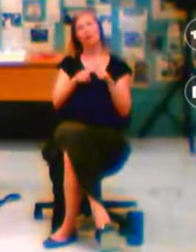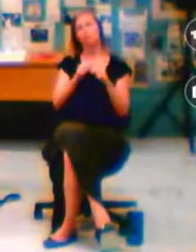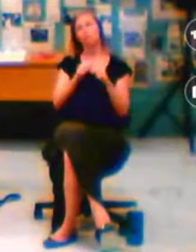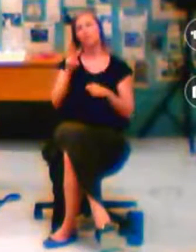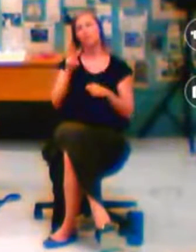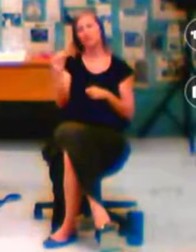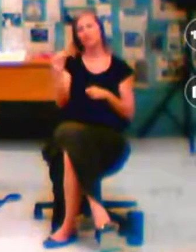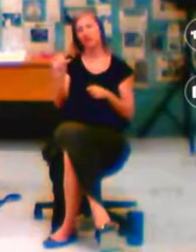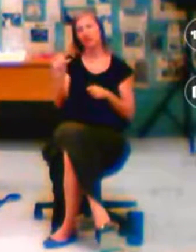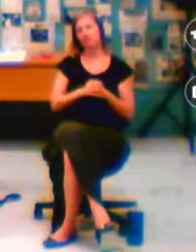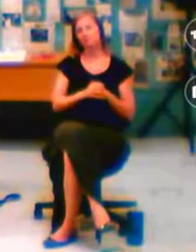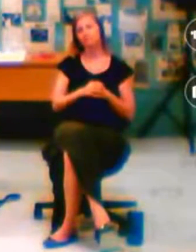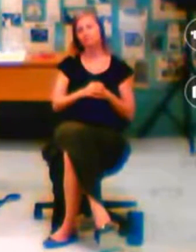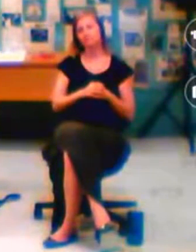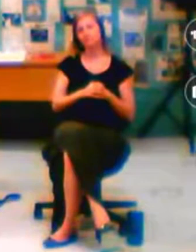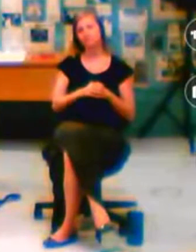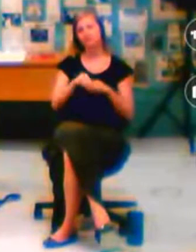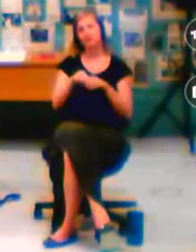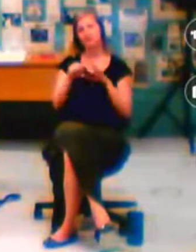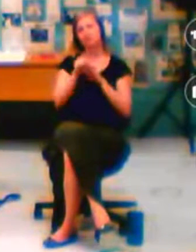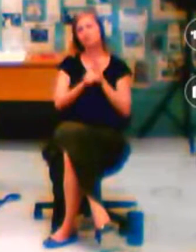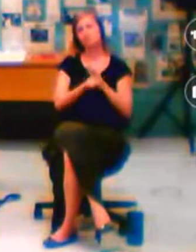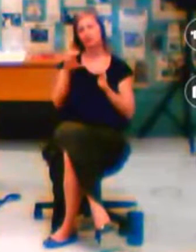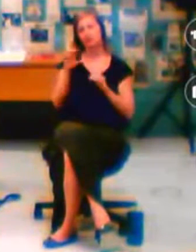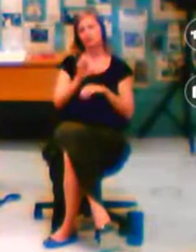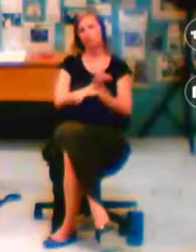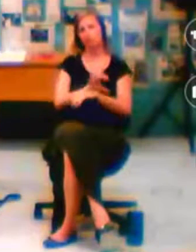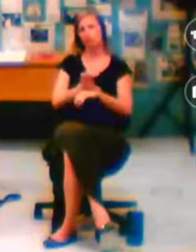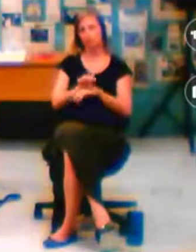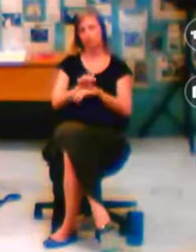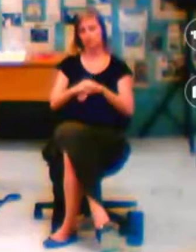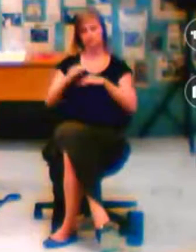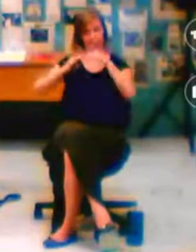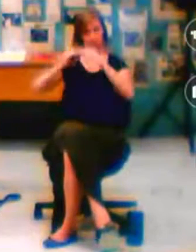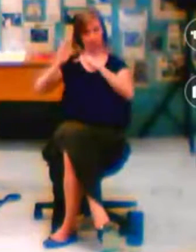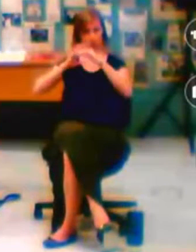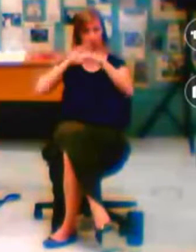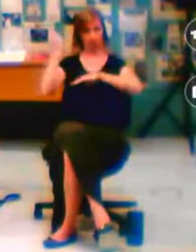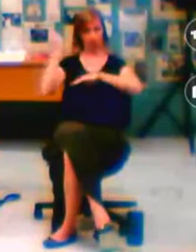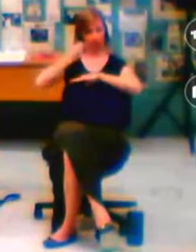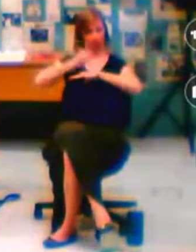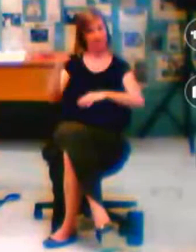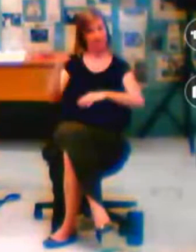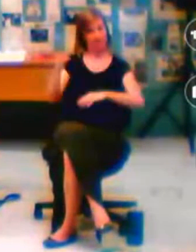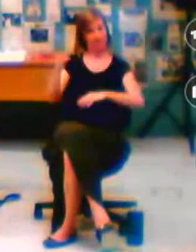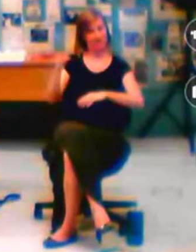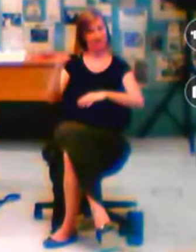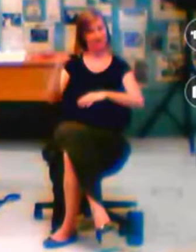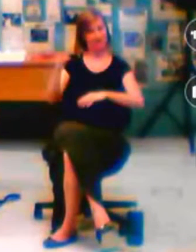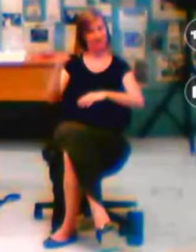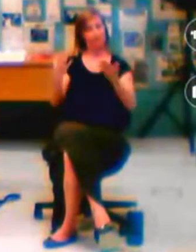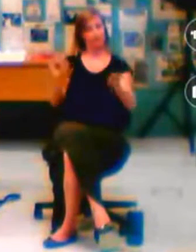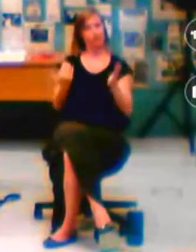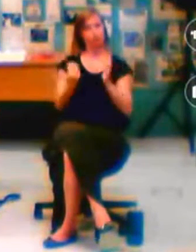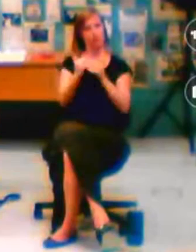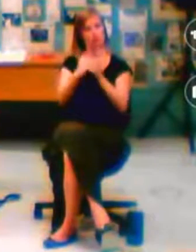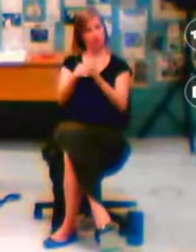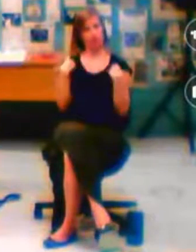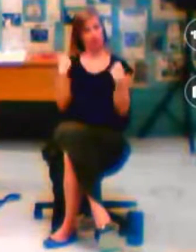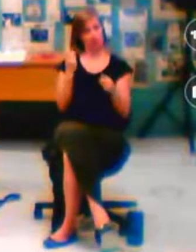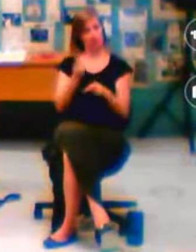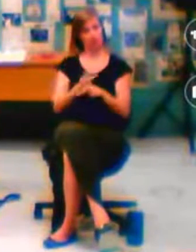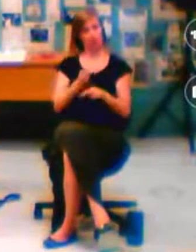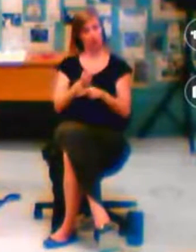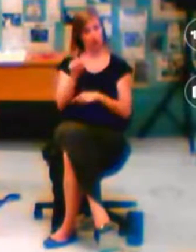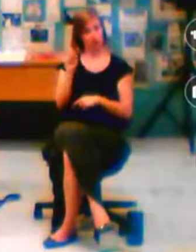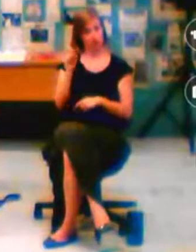As you can imagine, I'm ecstatic. The question I have on behalf of vets is, what's going to happen with the VA